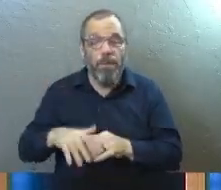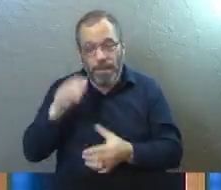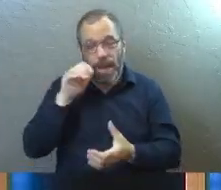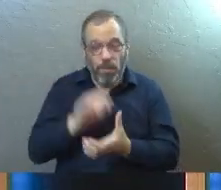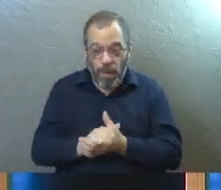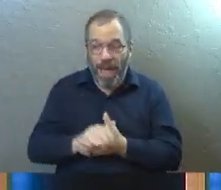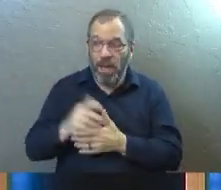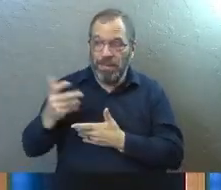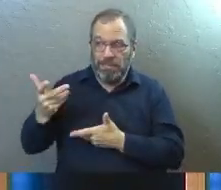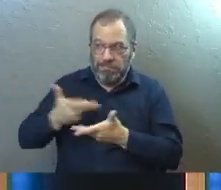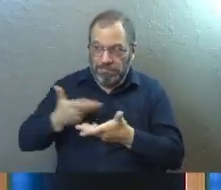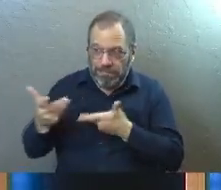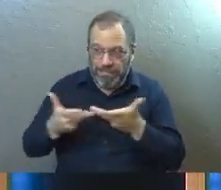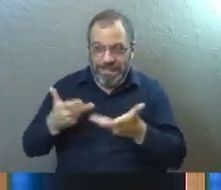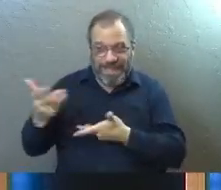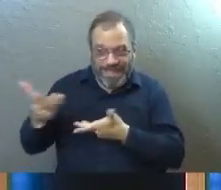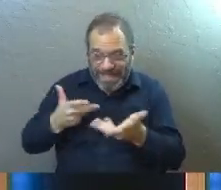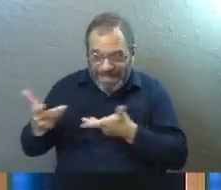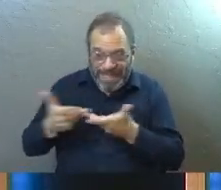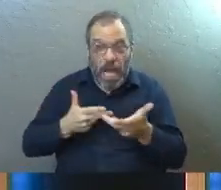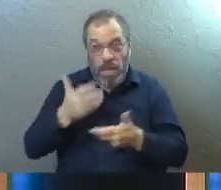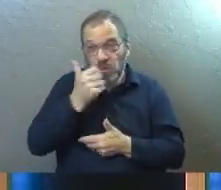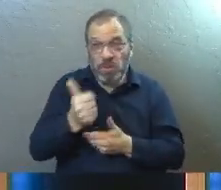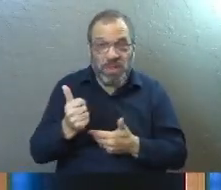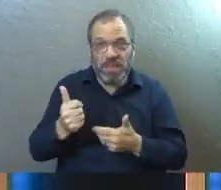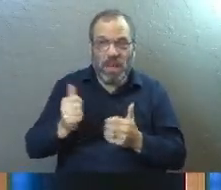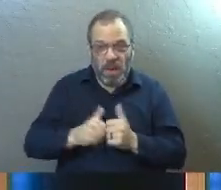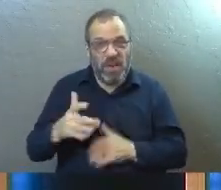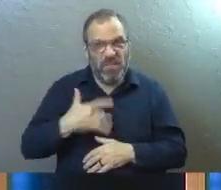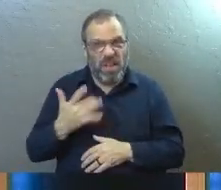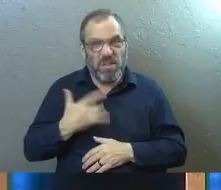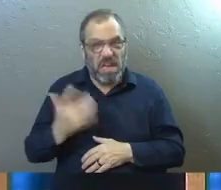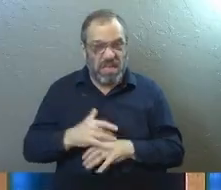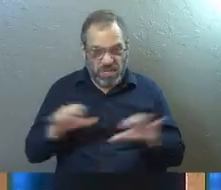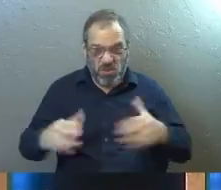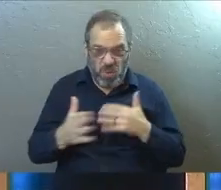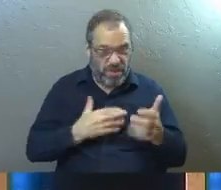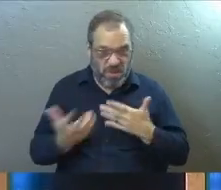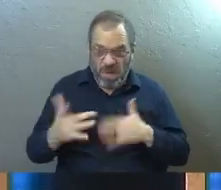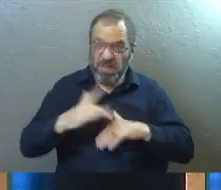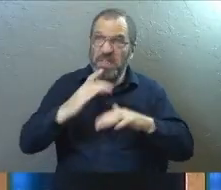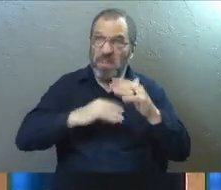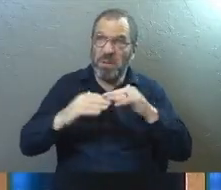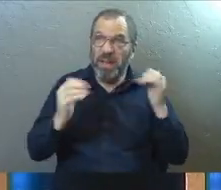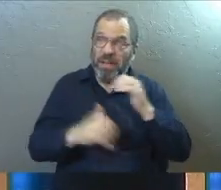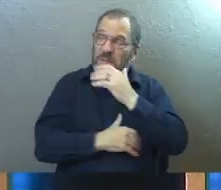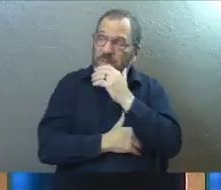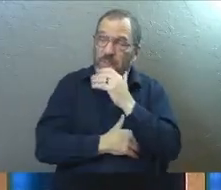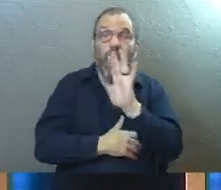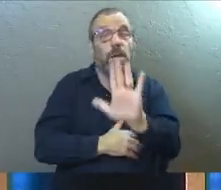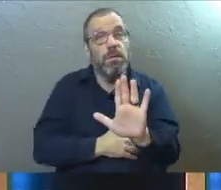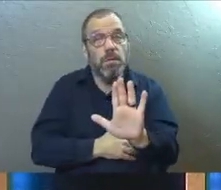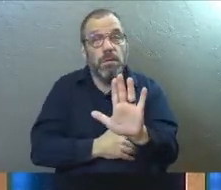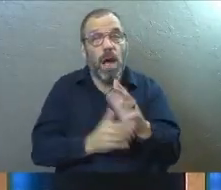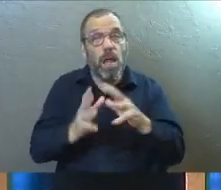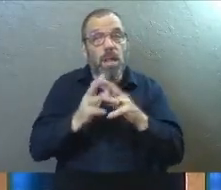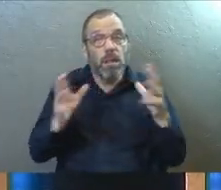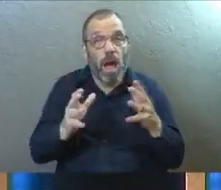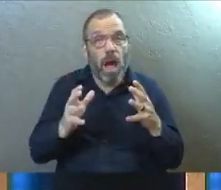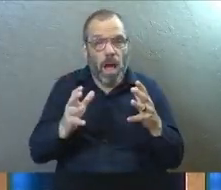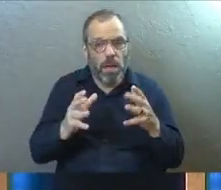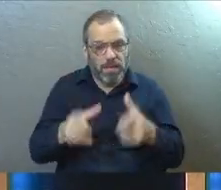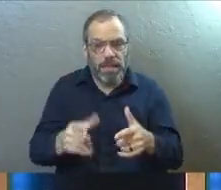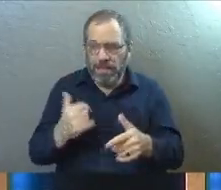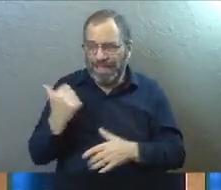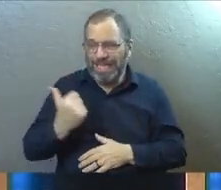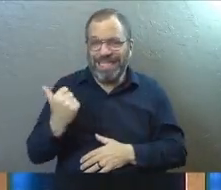and I kept talking on that. We were like, okay, like, that's interesting, huh? How that's where that's what the conclusion he came to. Because again, there's a lot of things that we can dig